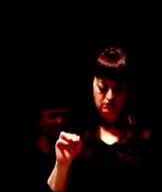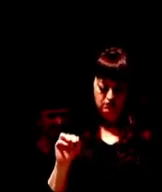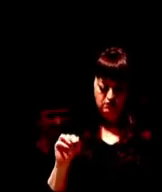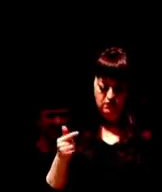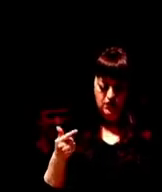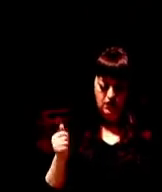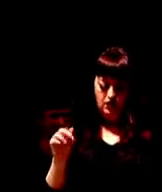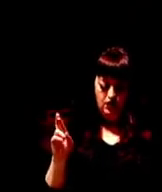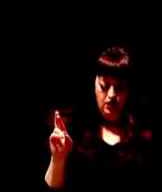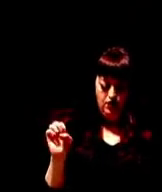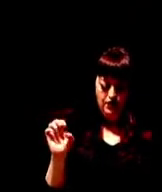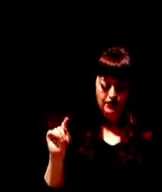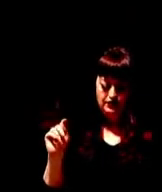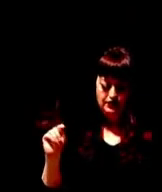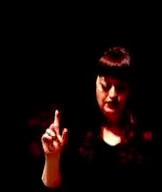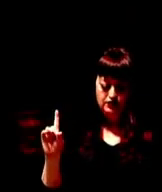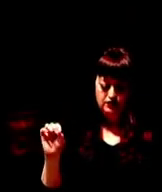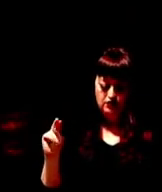Garrett Donley.